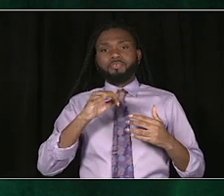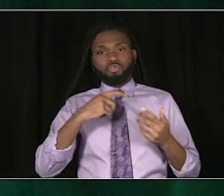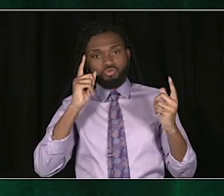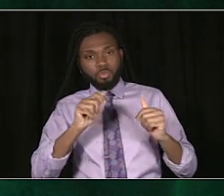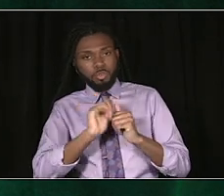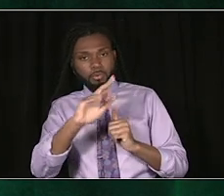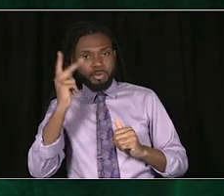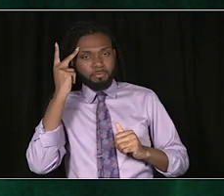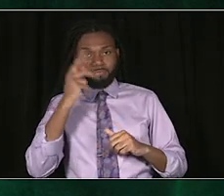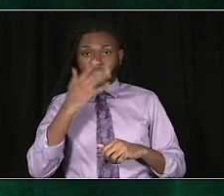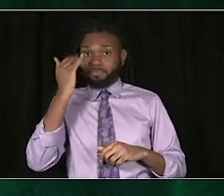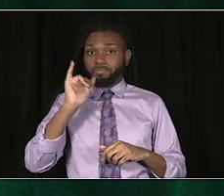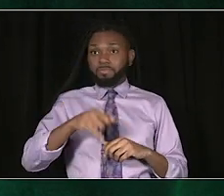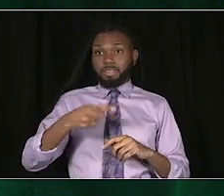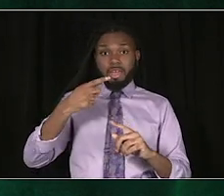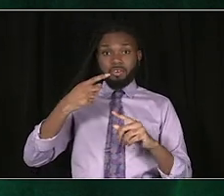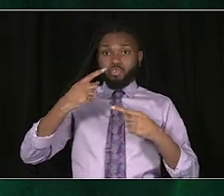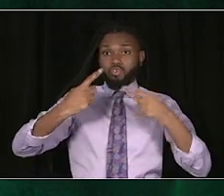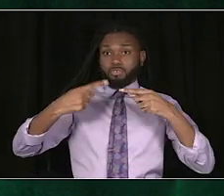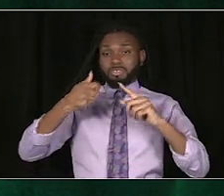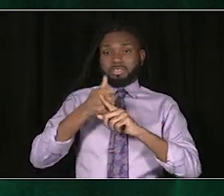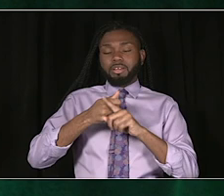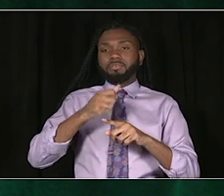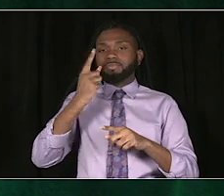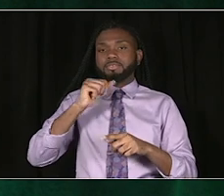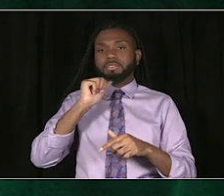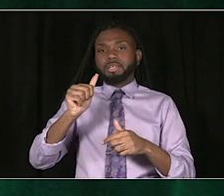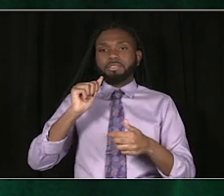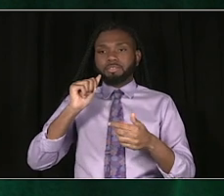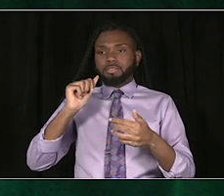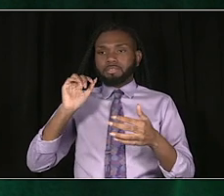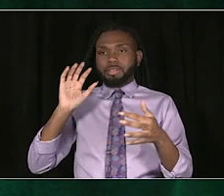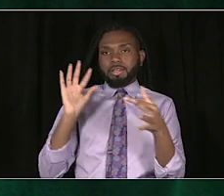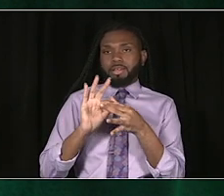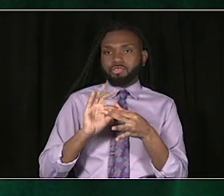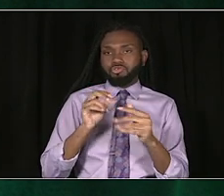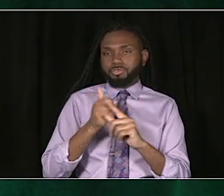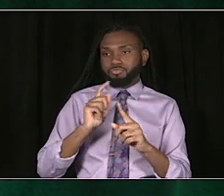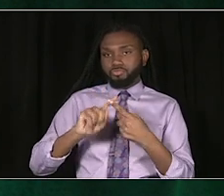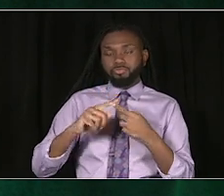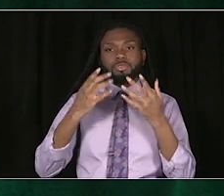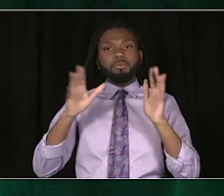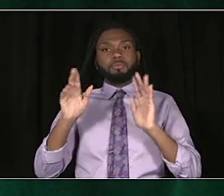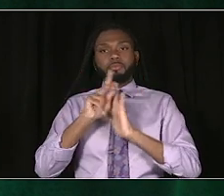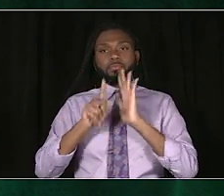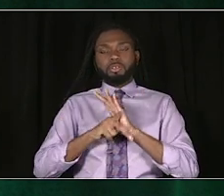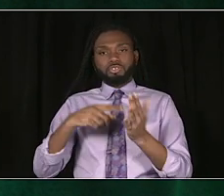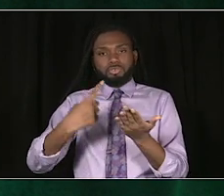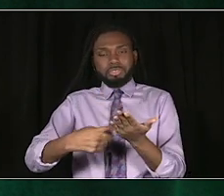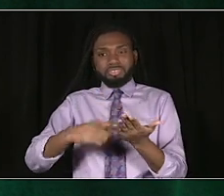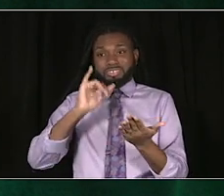politically. Because that argument itself does not attach itself to a public policy discussion.